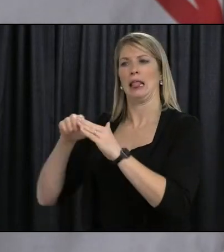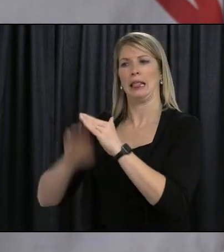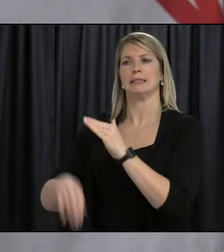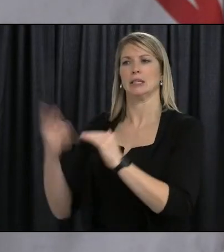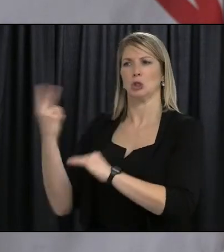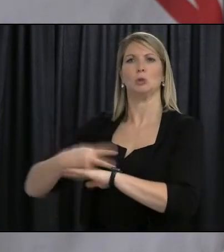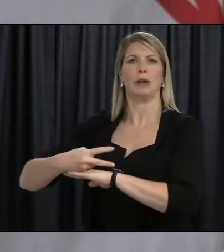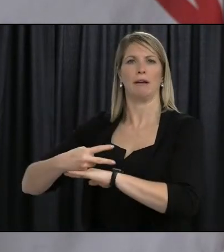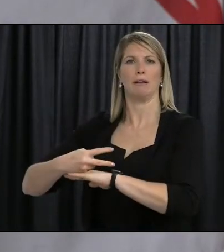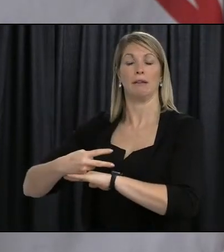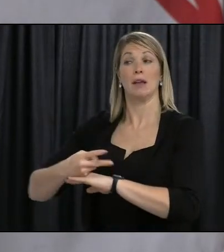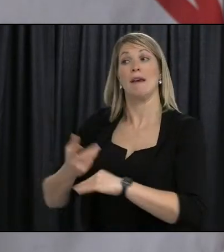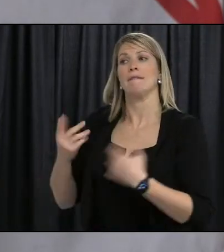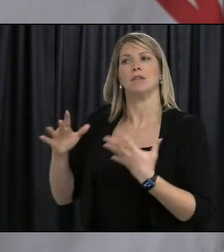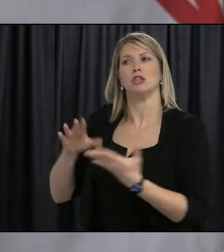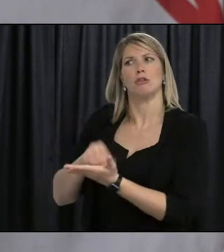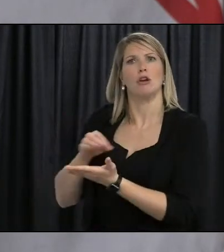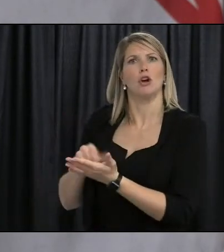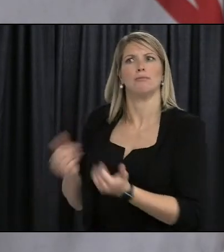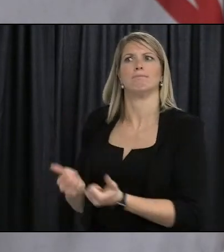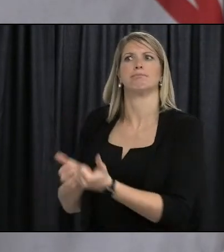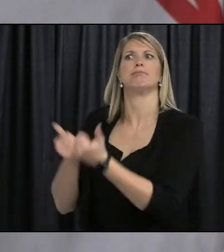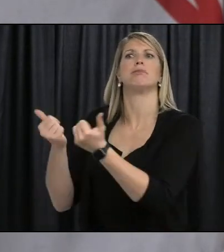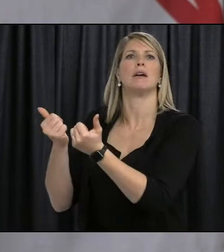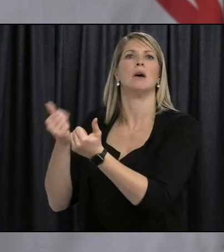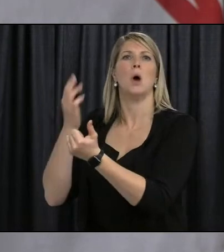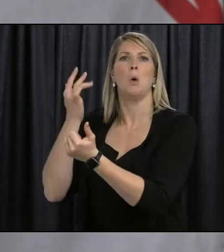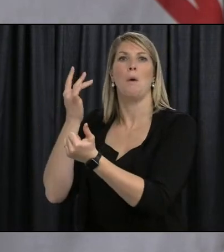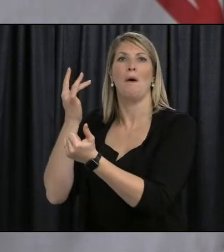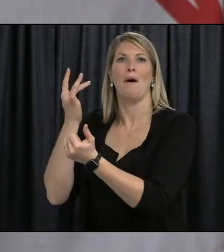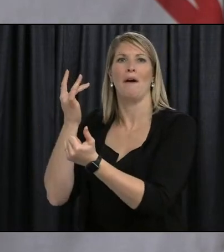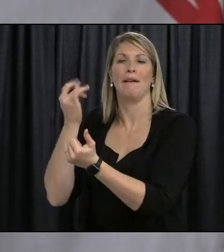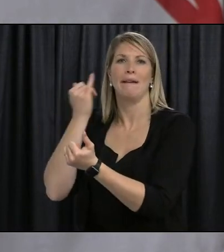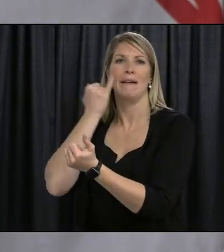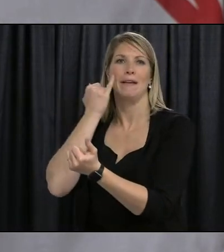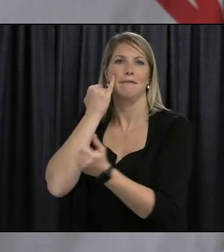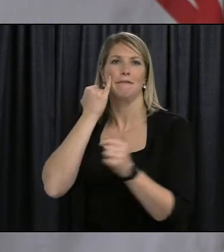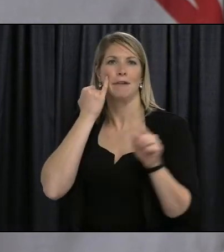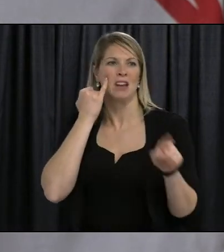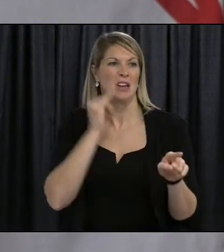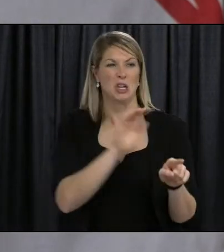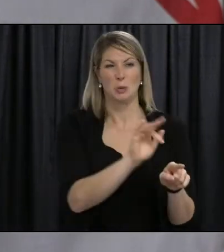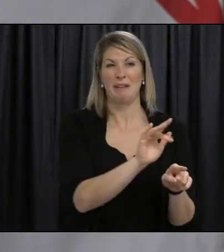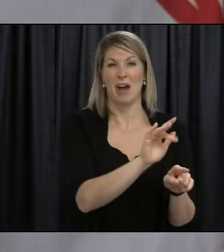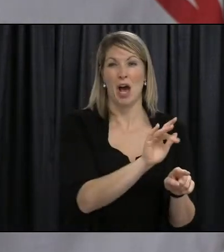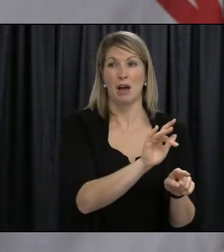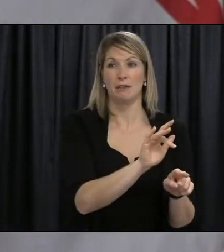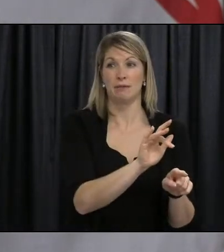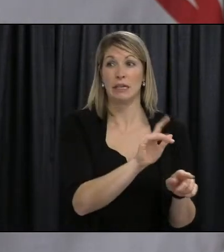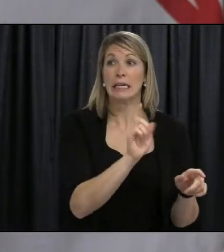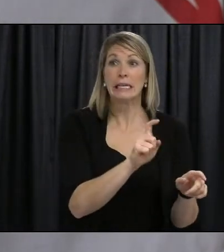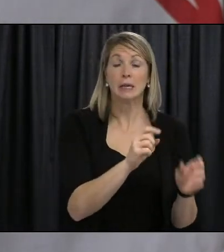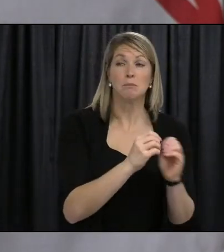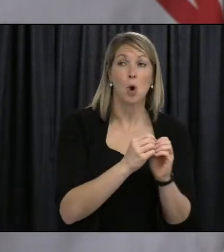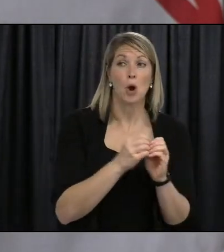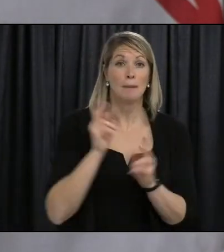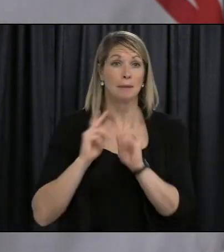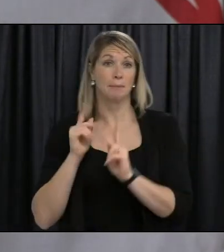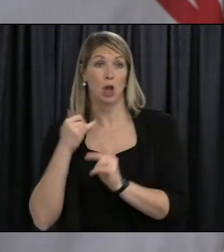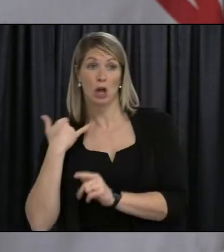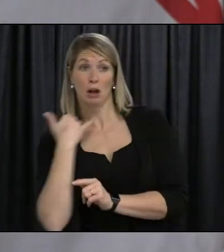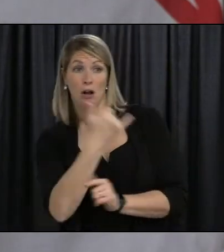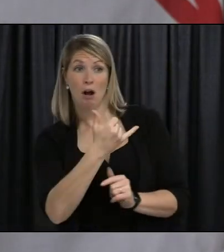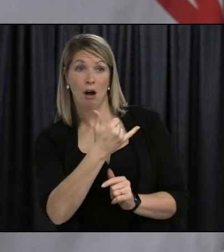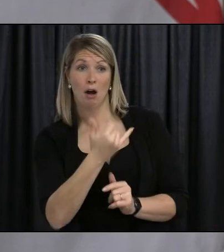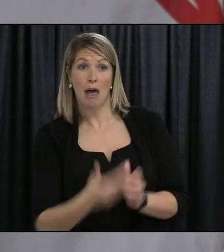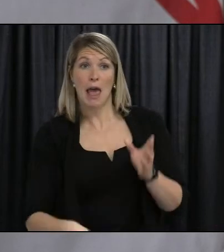of lessons learned. We know that, you know, if we need to provide help from one area to another, we can certainly do